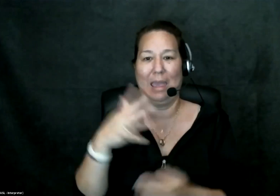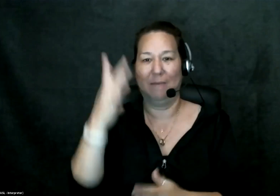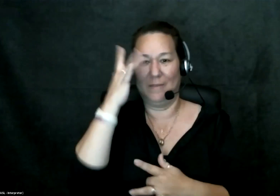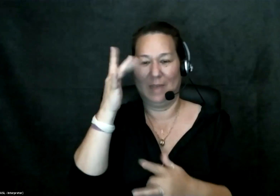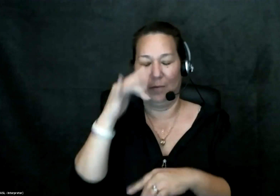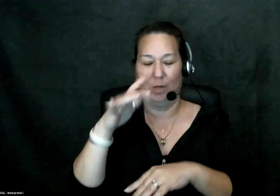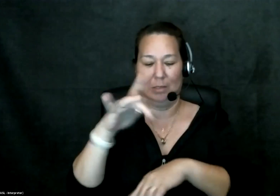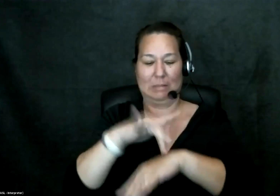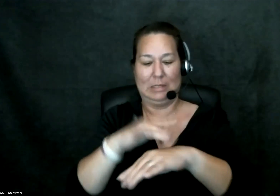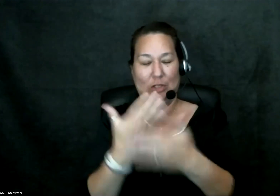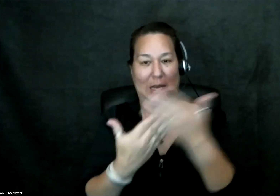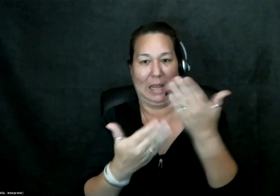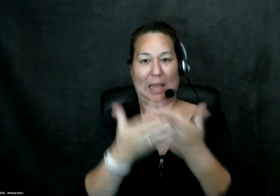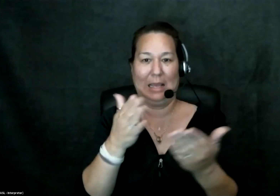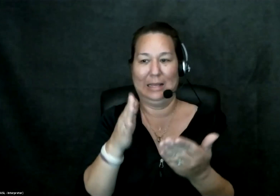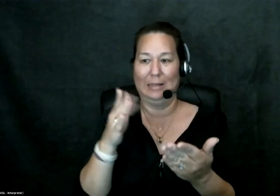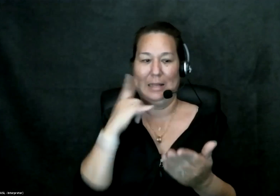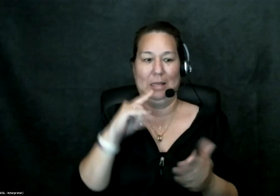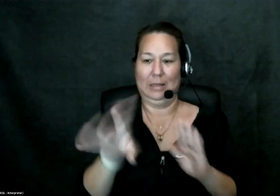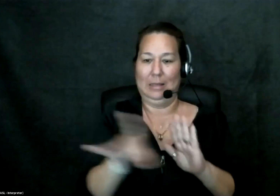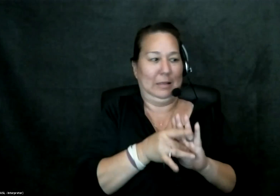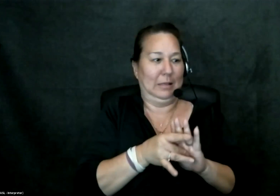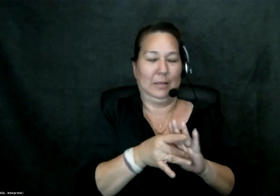just recently been come from